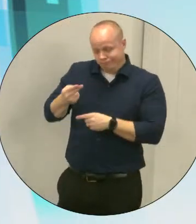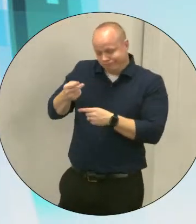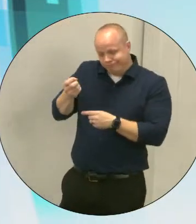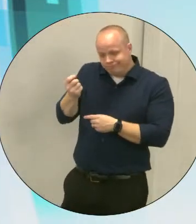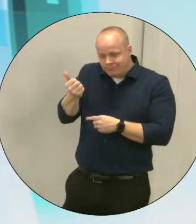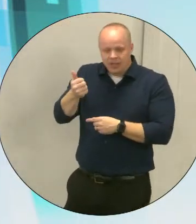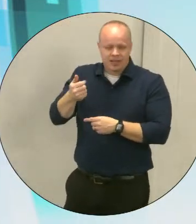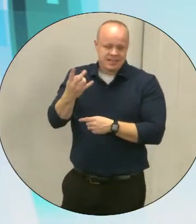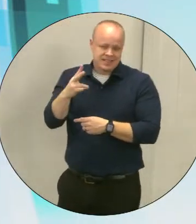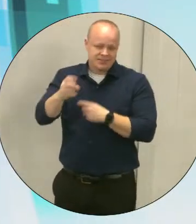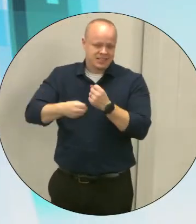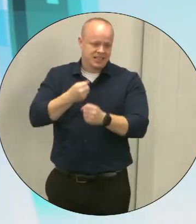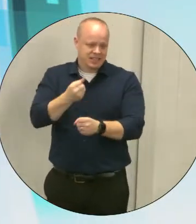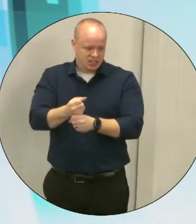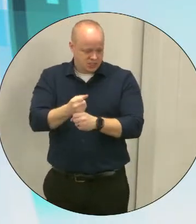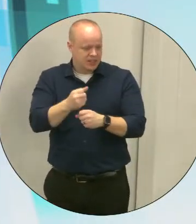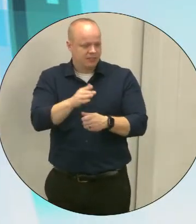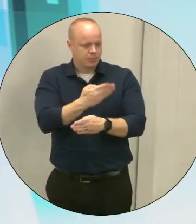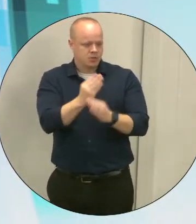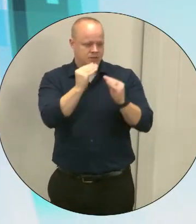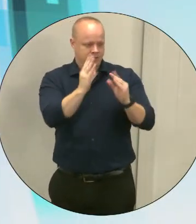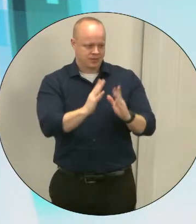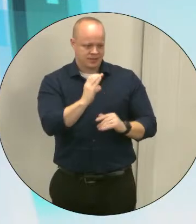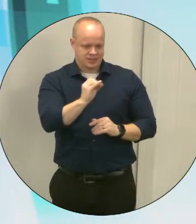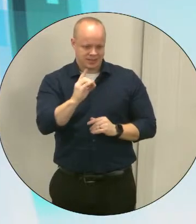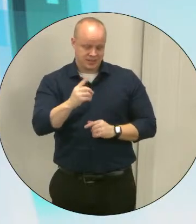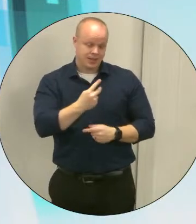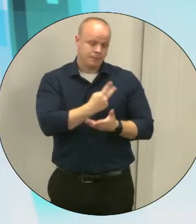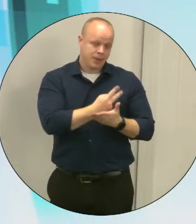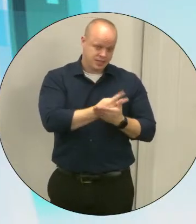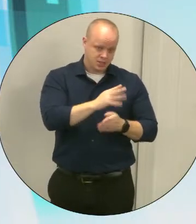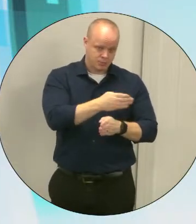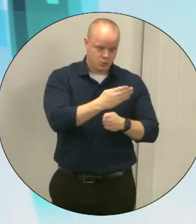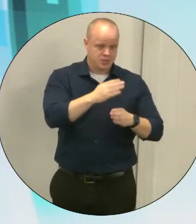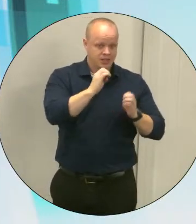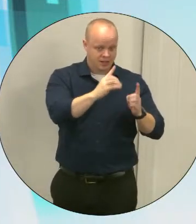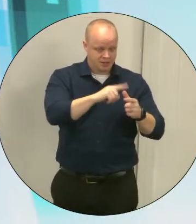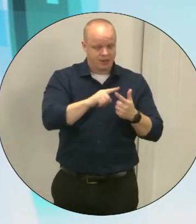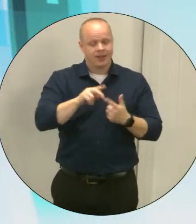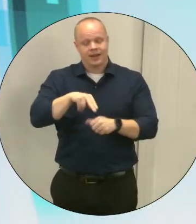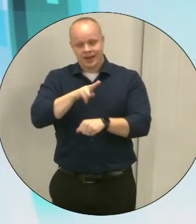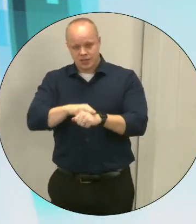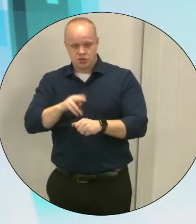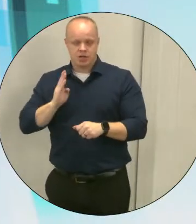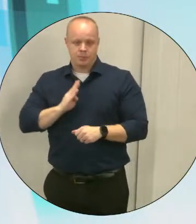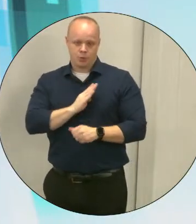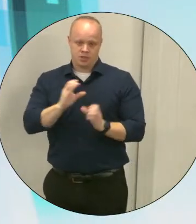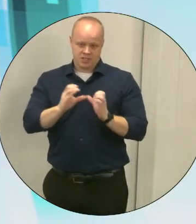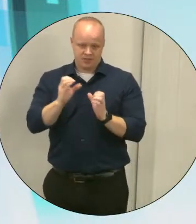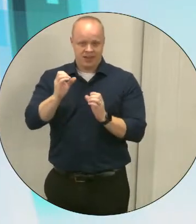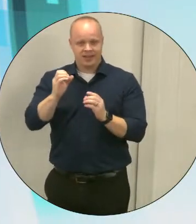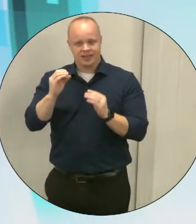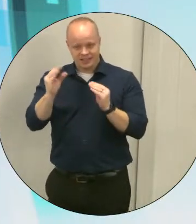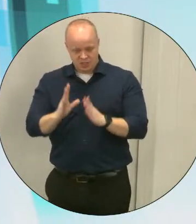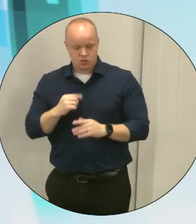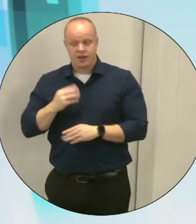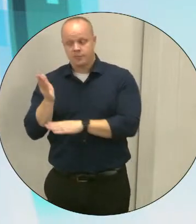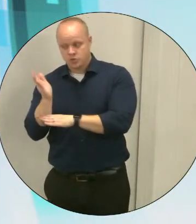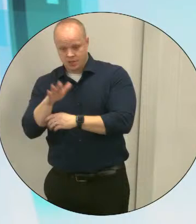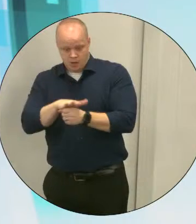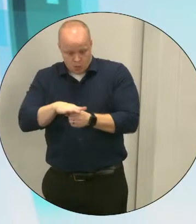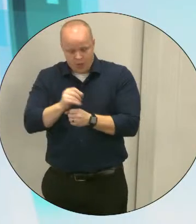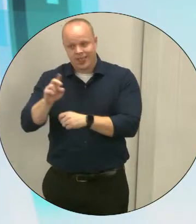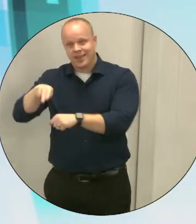a certified music educator for CCSD. I've earned my master's in music education. I'm a national board certified teacher. I've presented locally and